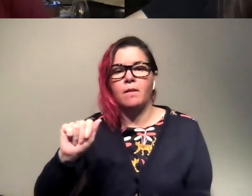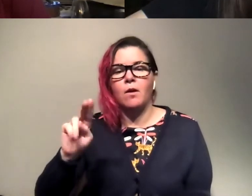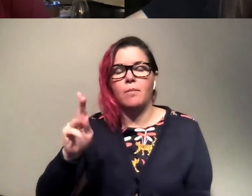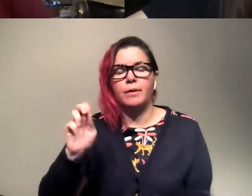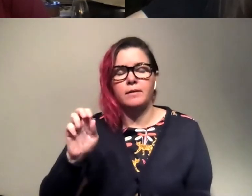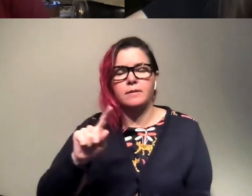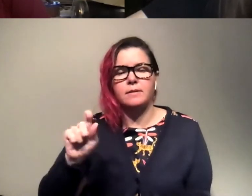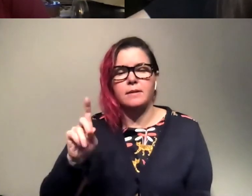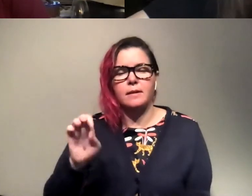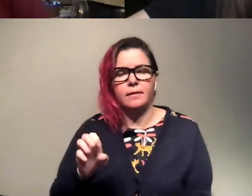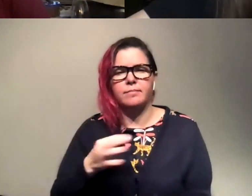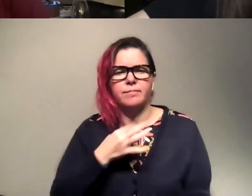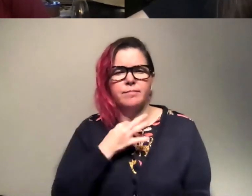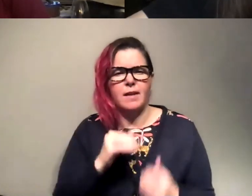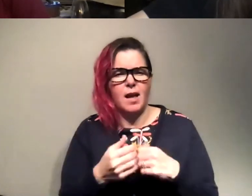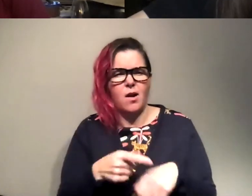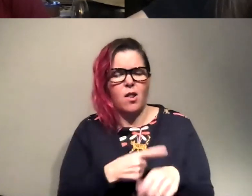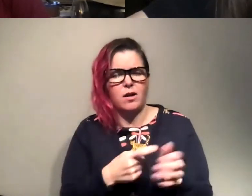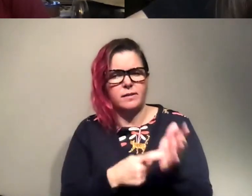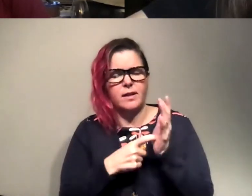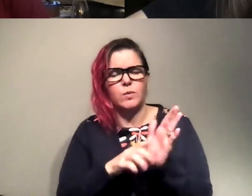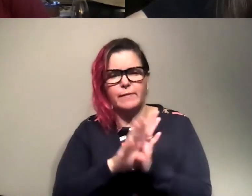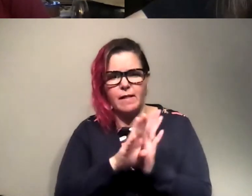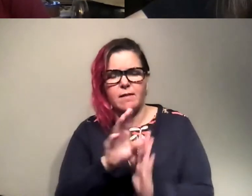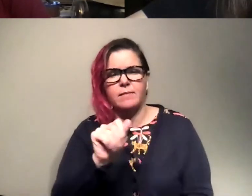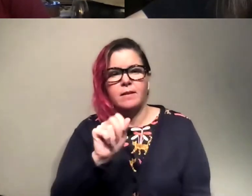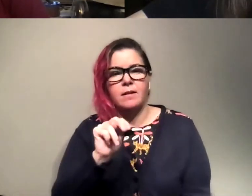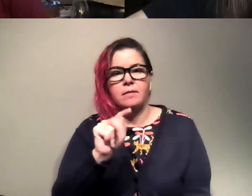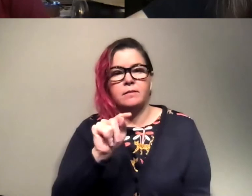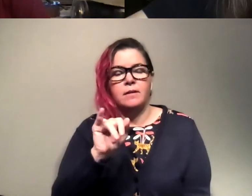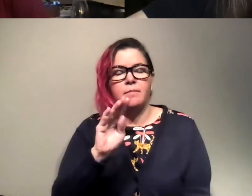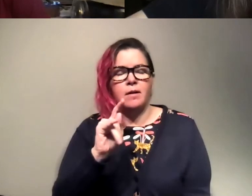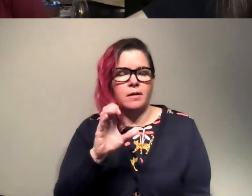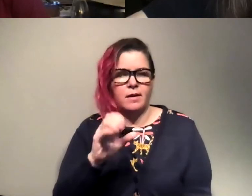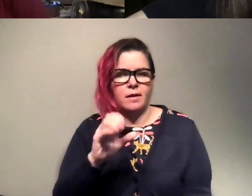long does it take to develop an antibiotic? So